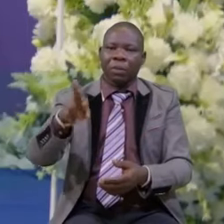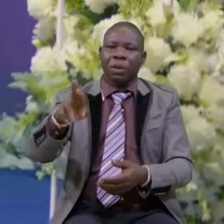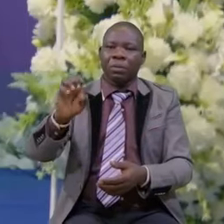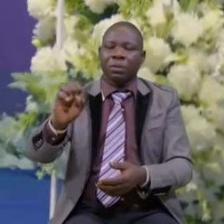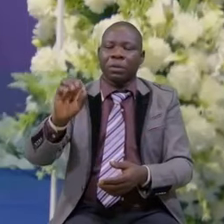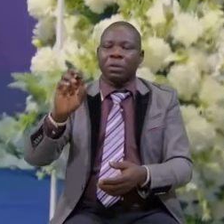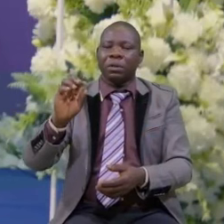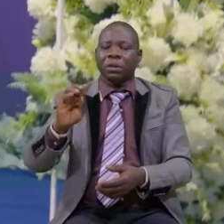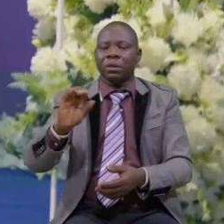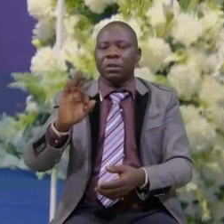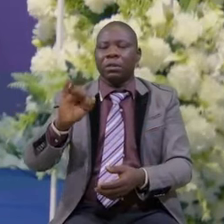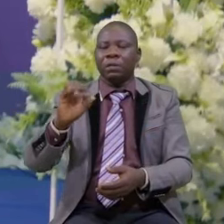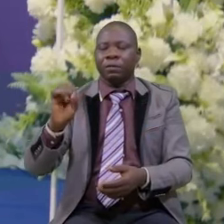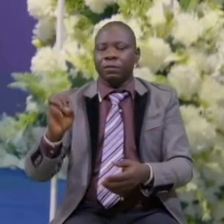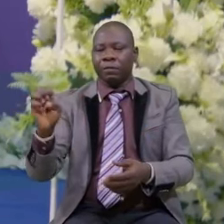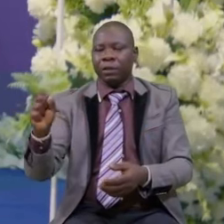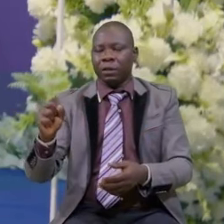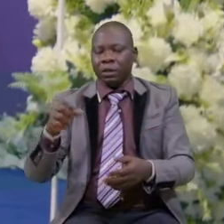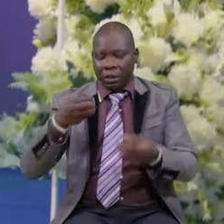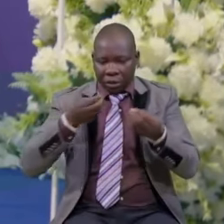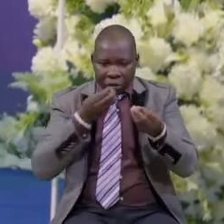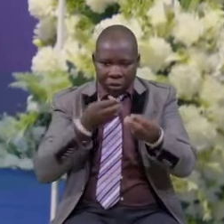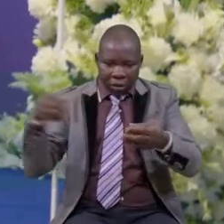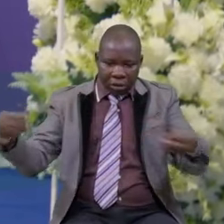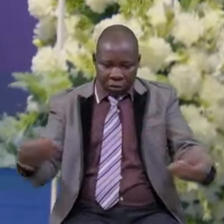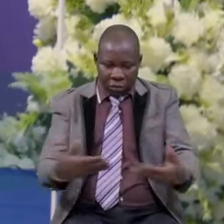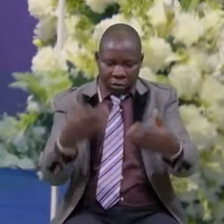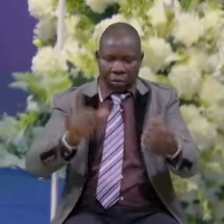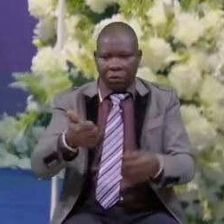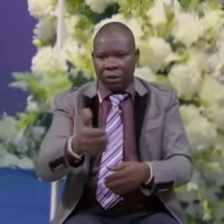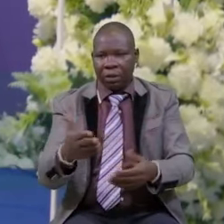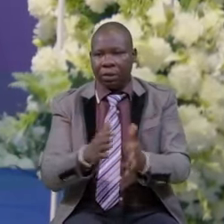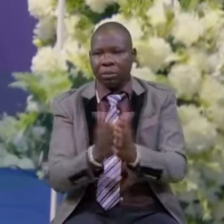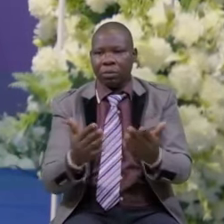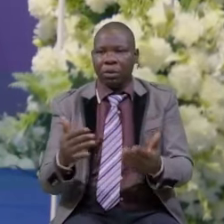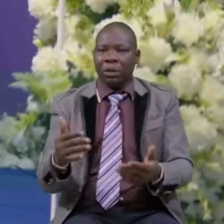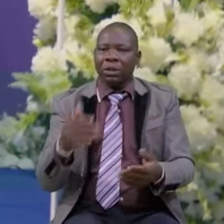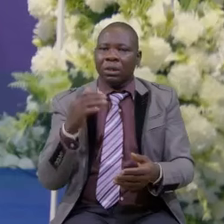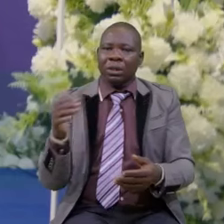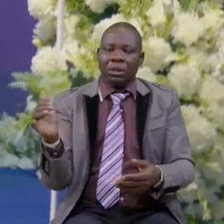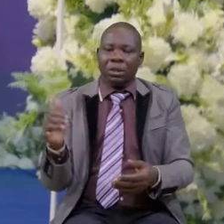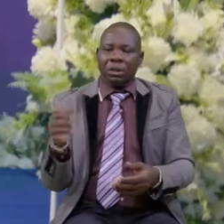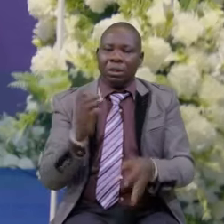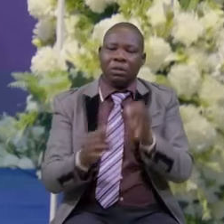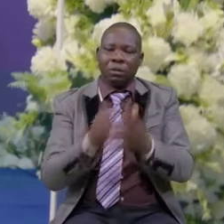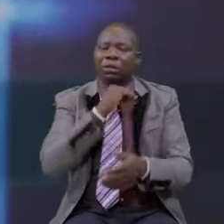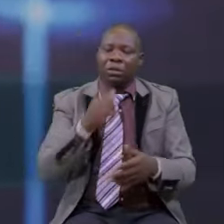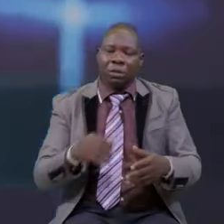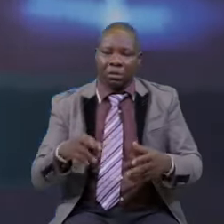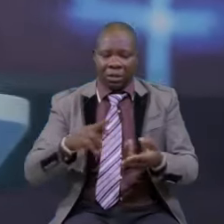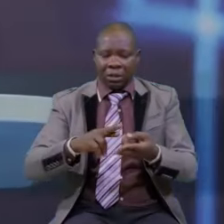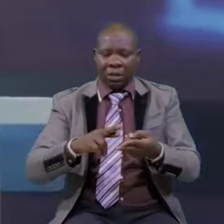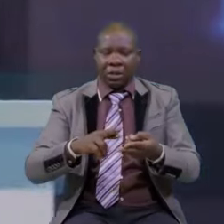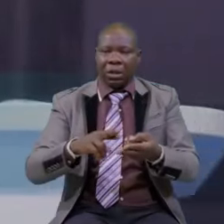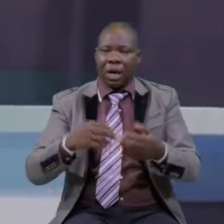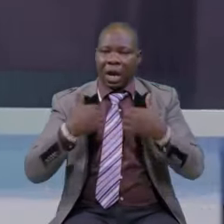introduction of any book, and they will not tell you if it's not, you know, related to the Bible. They will not say